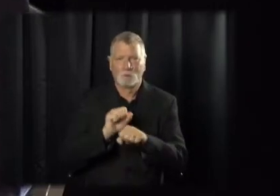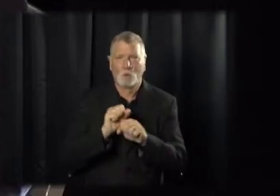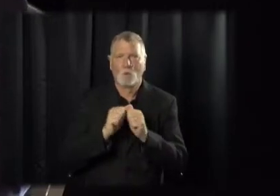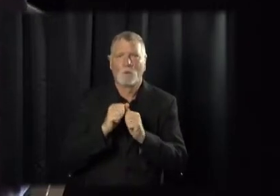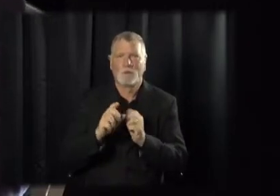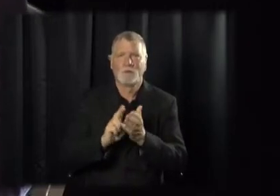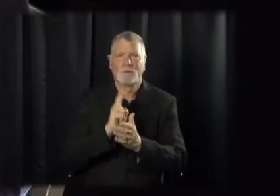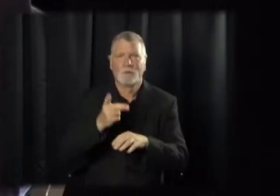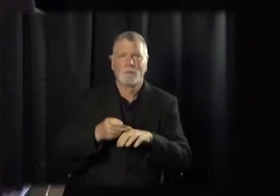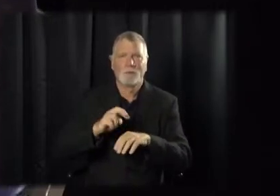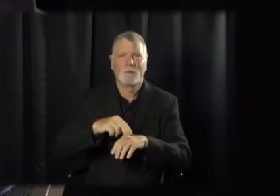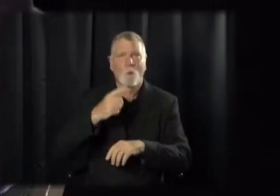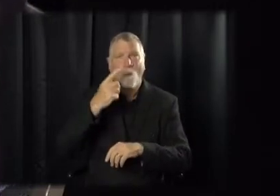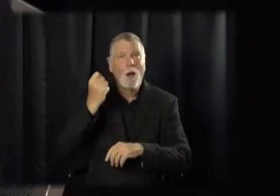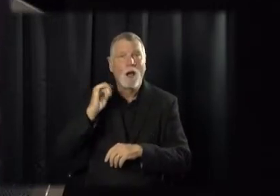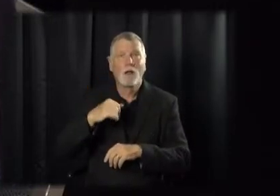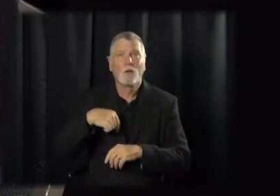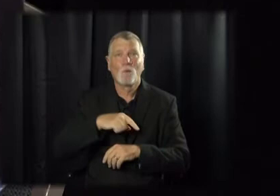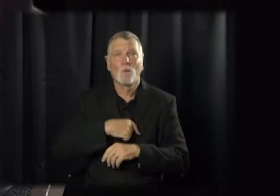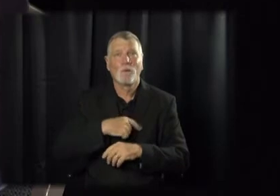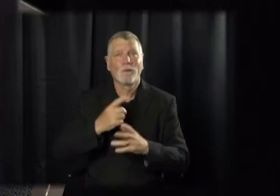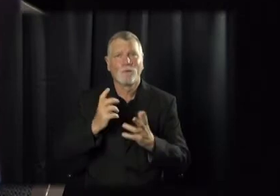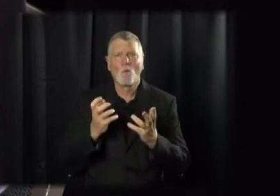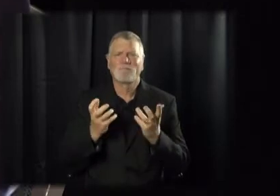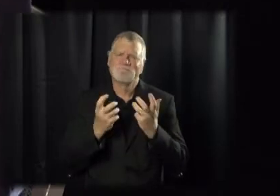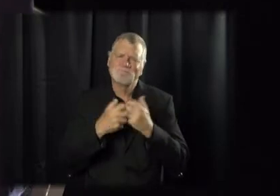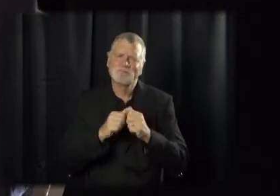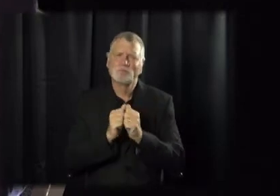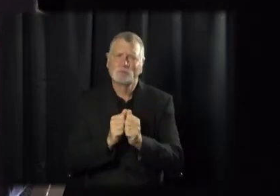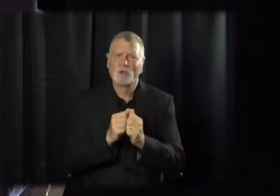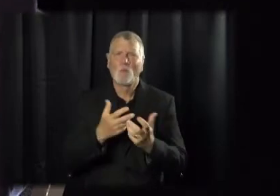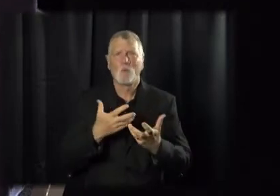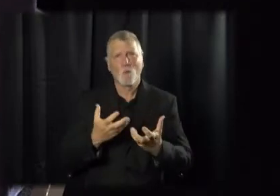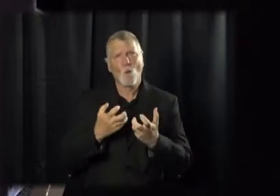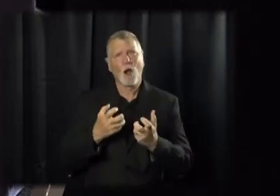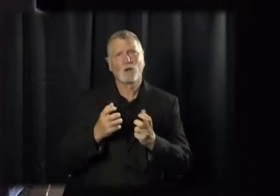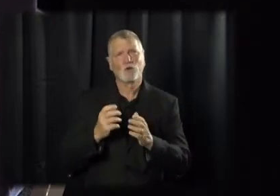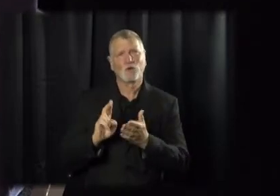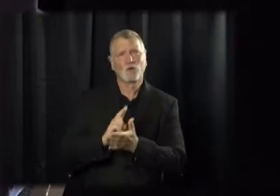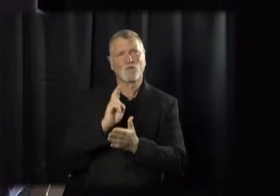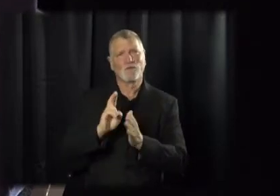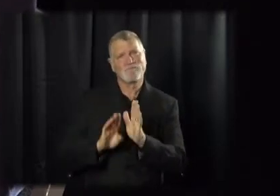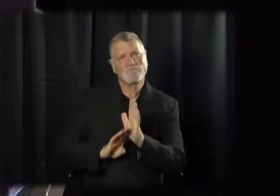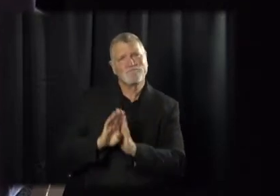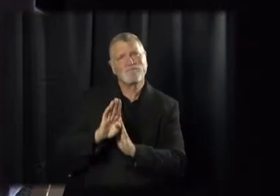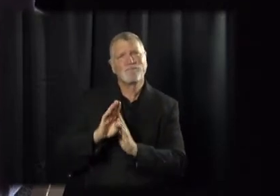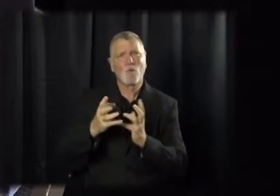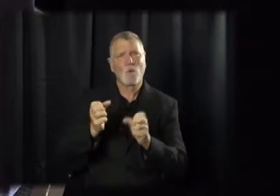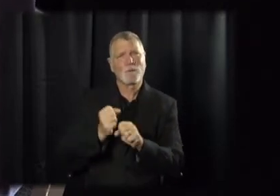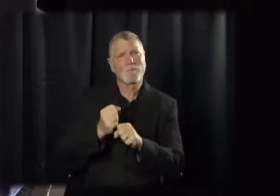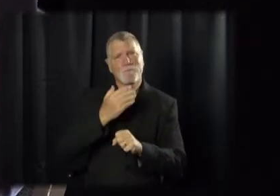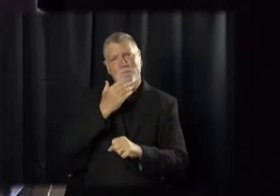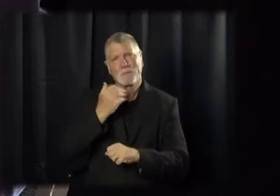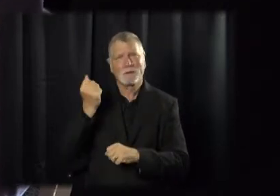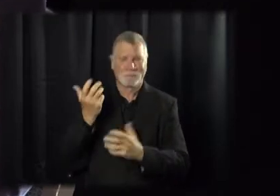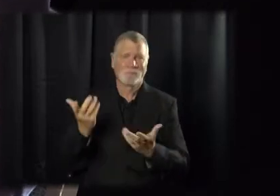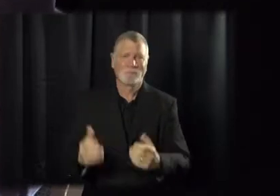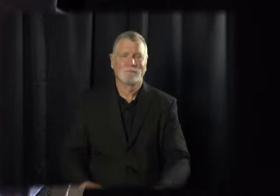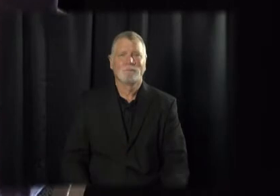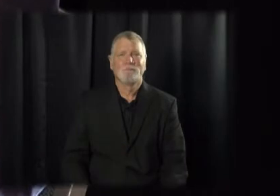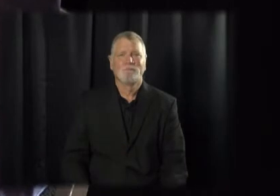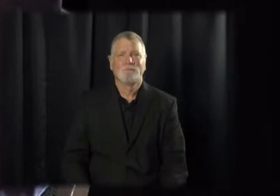with the University of Puerto Rico, because we're aligned. We want this university to prosper and to do better. Now,